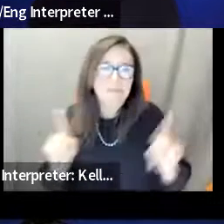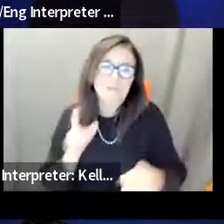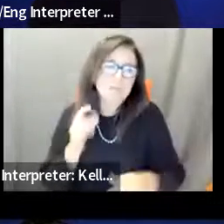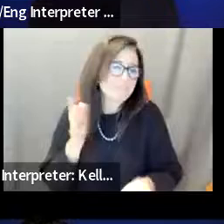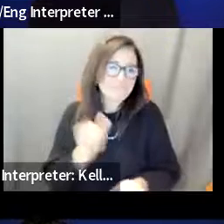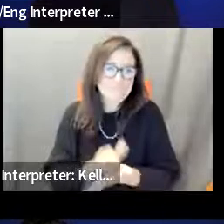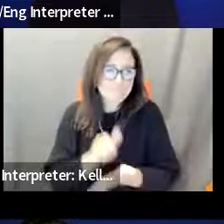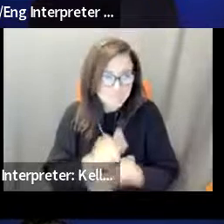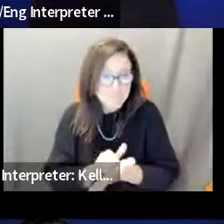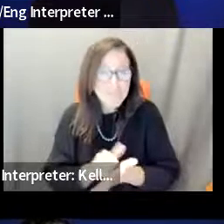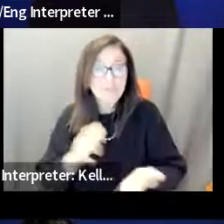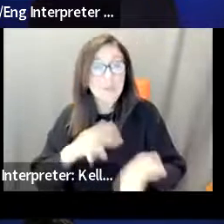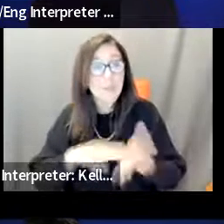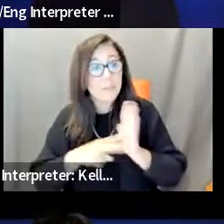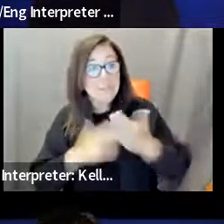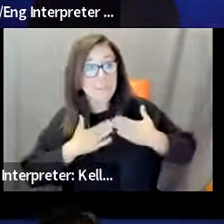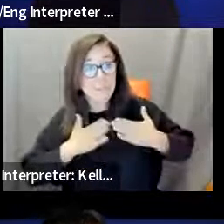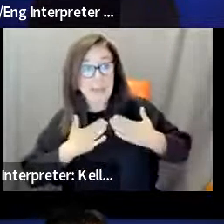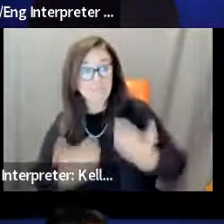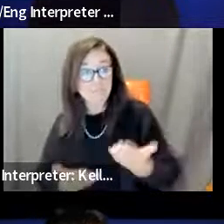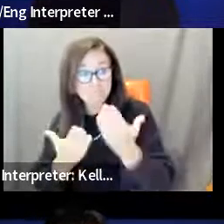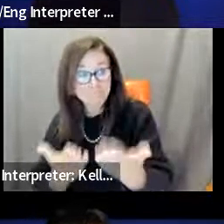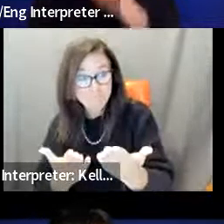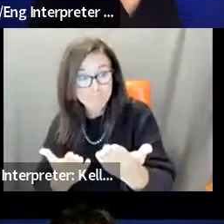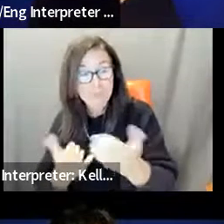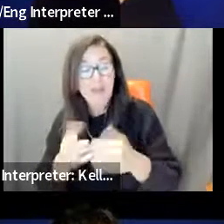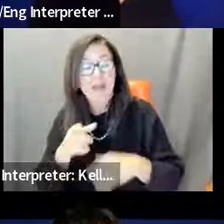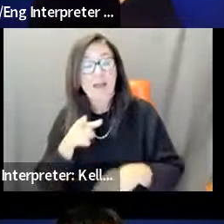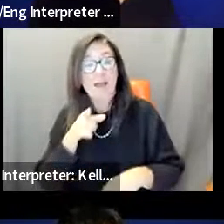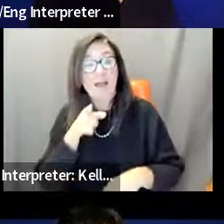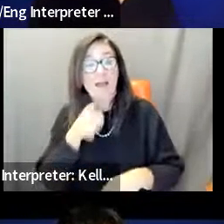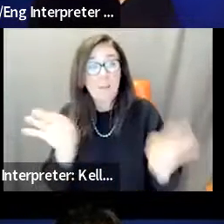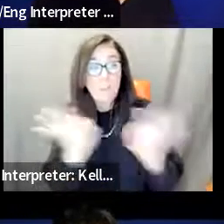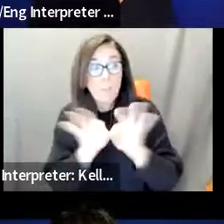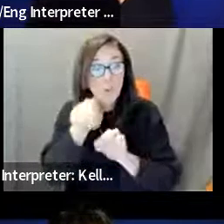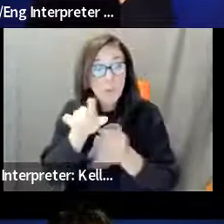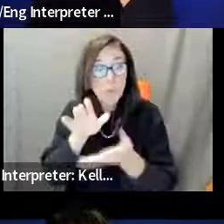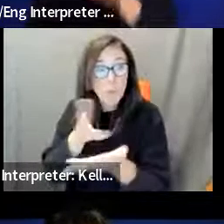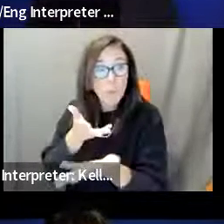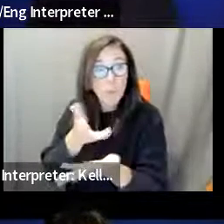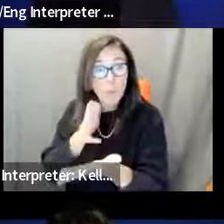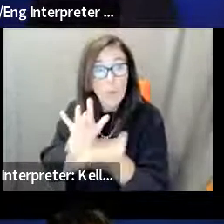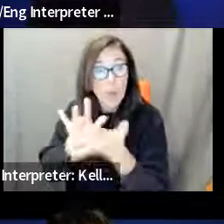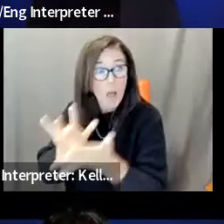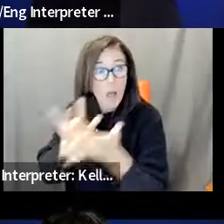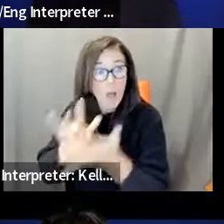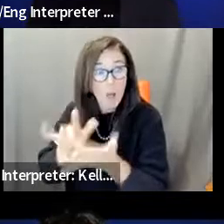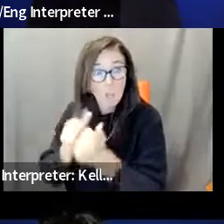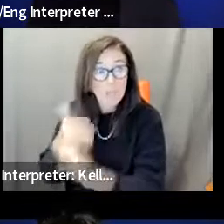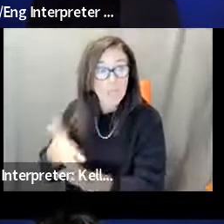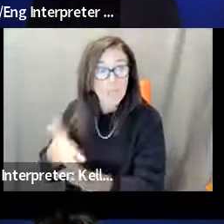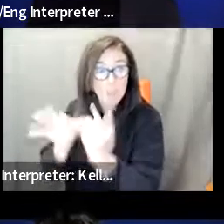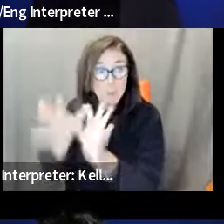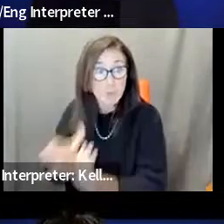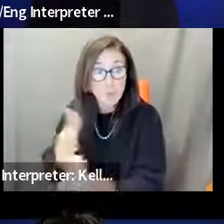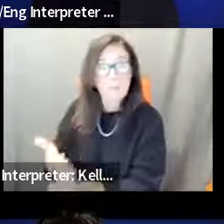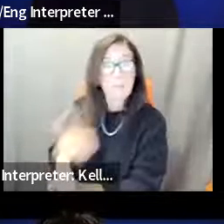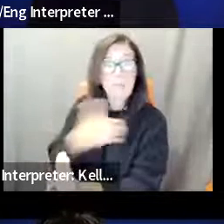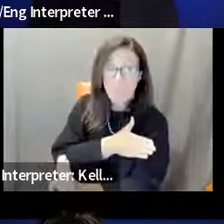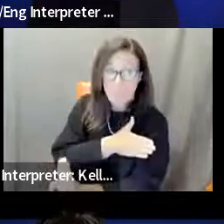you is to make sure that, that you're connecting with the interpreters ahead of time, that they